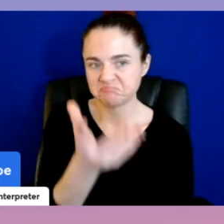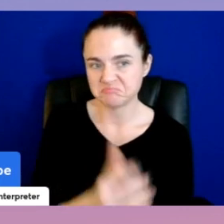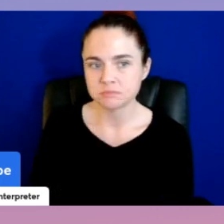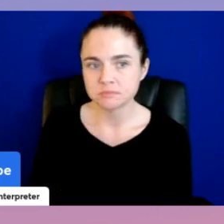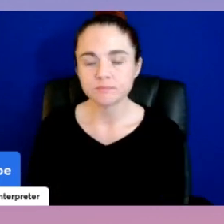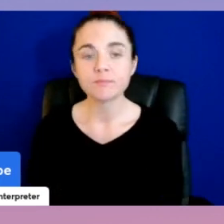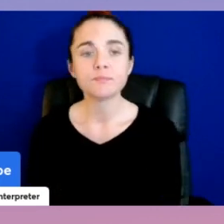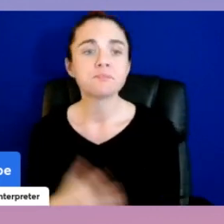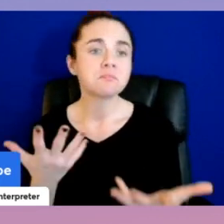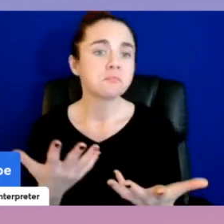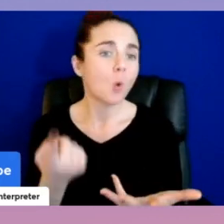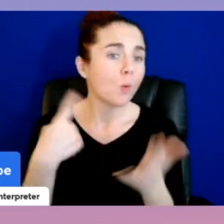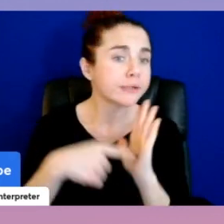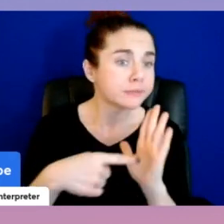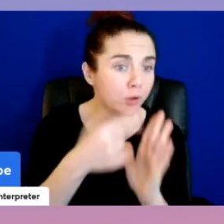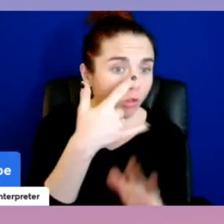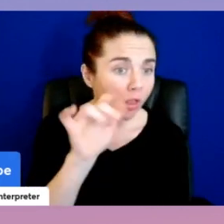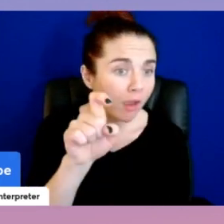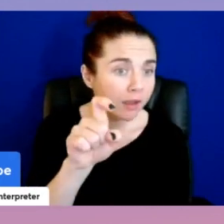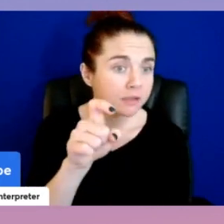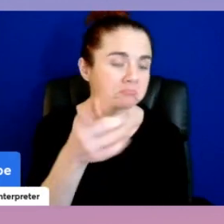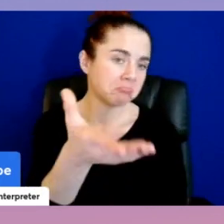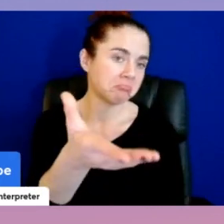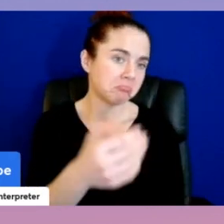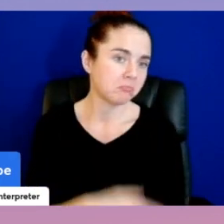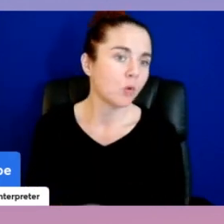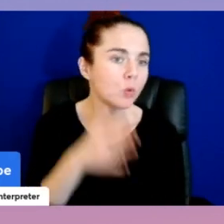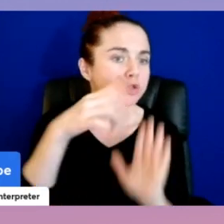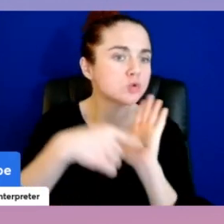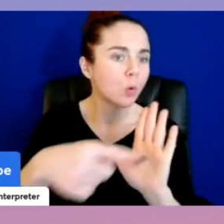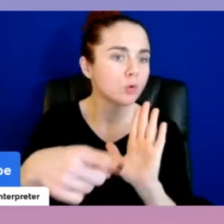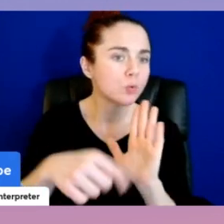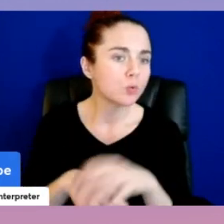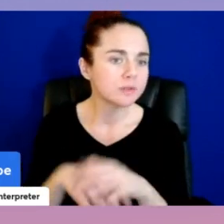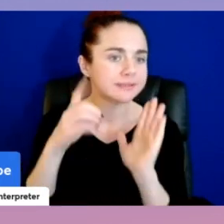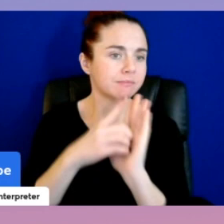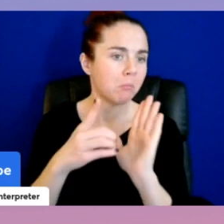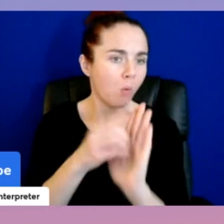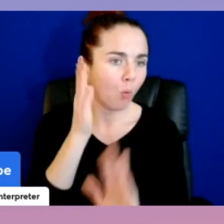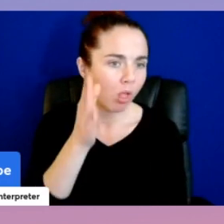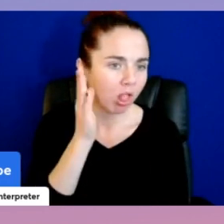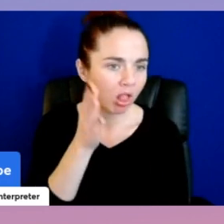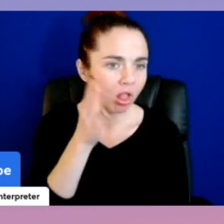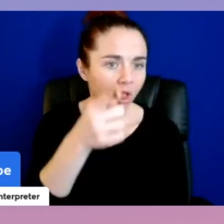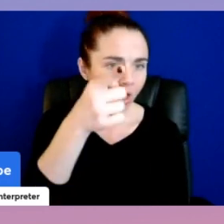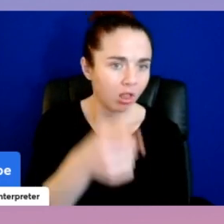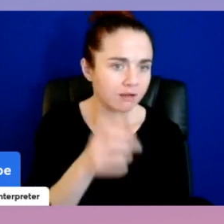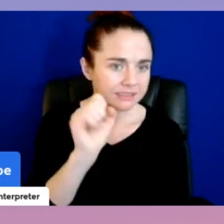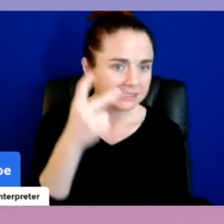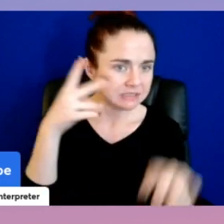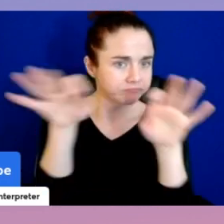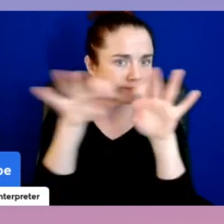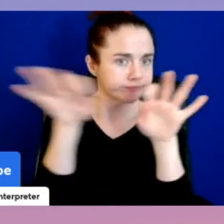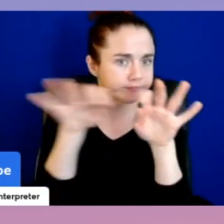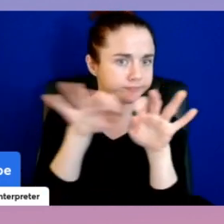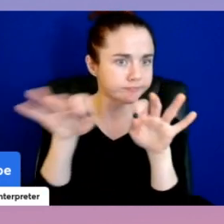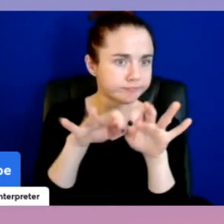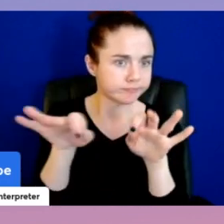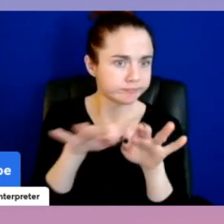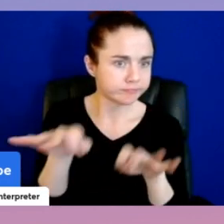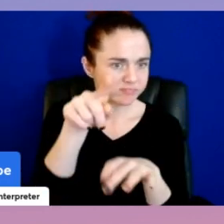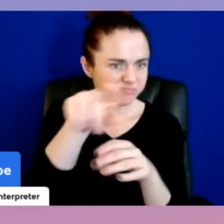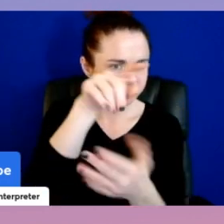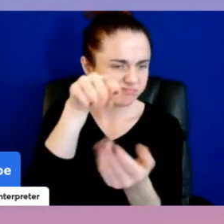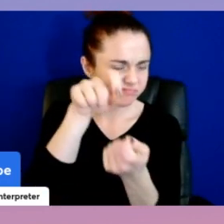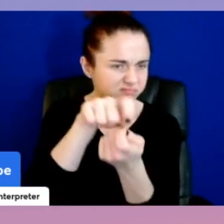So what's an example look like? This is what we're going to do in our demo. Here's our annotations, and you can see here